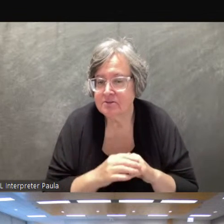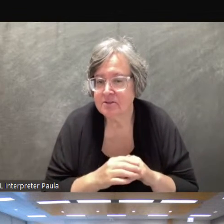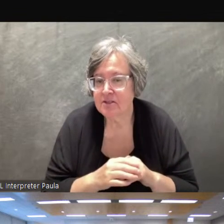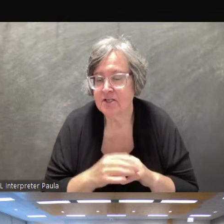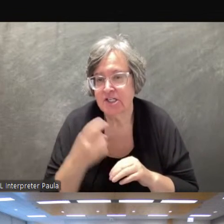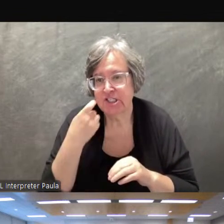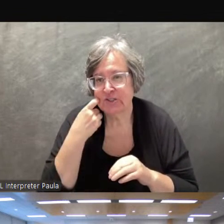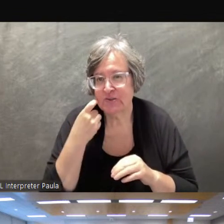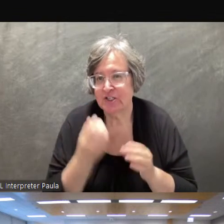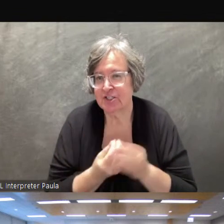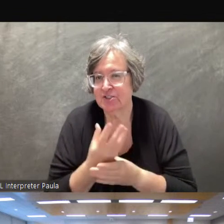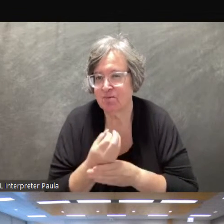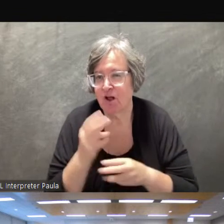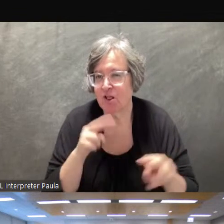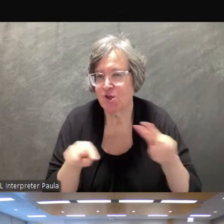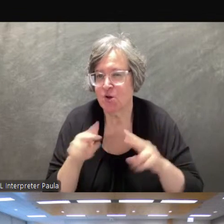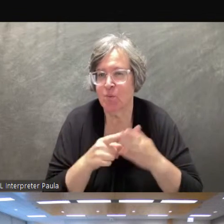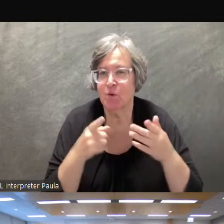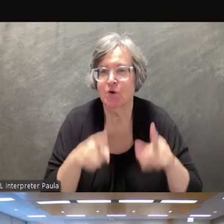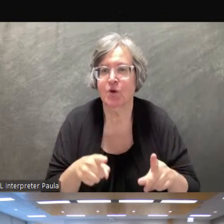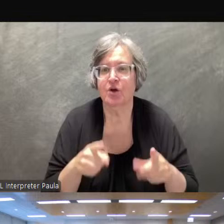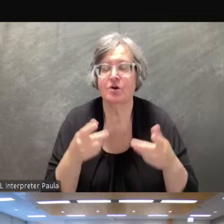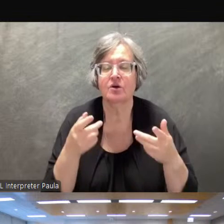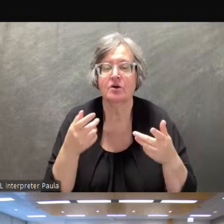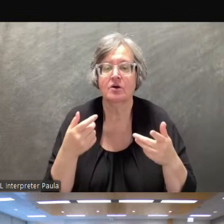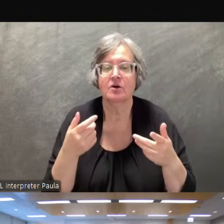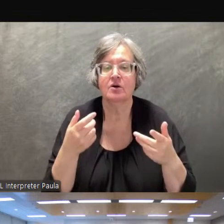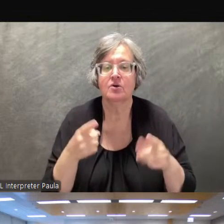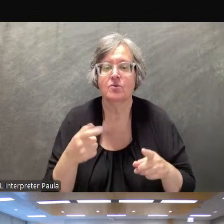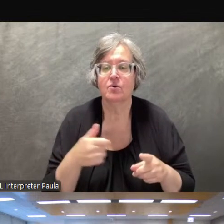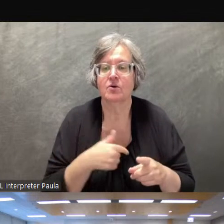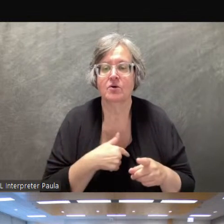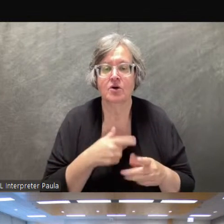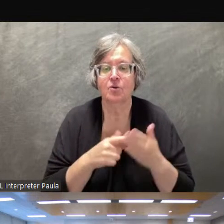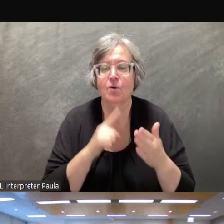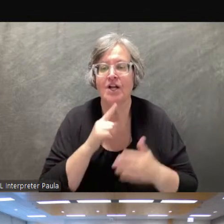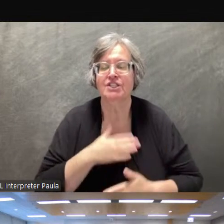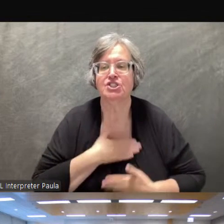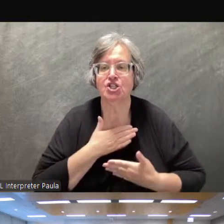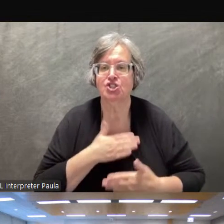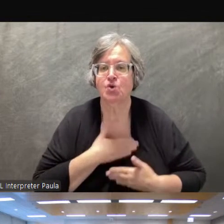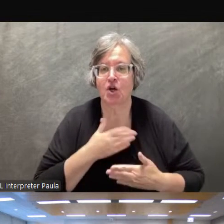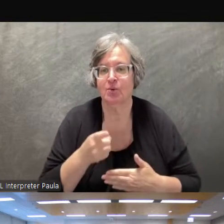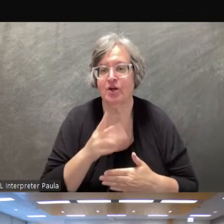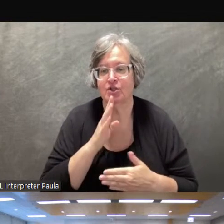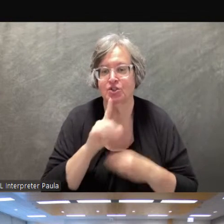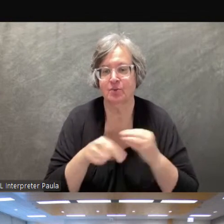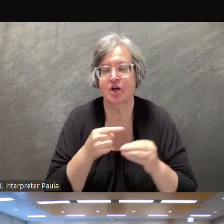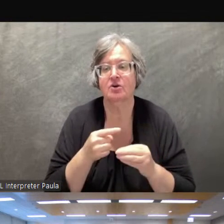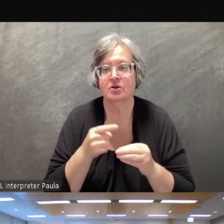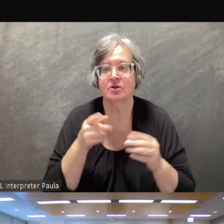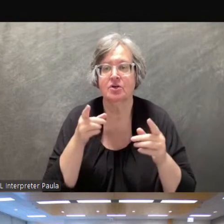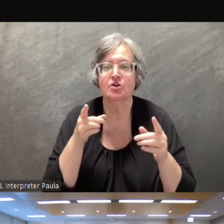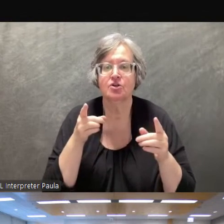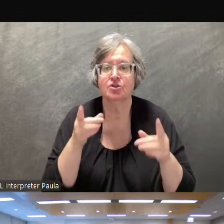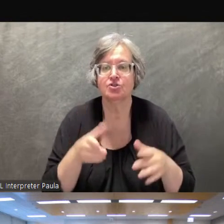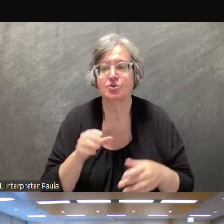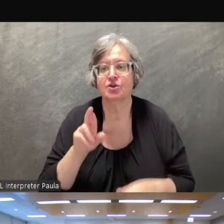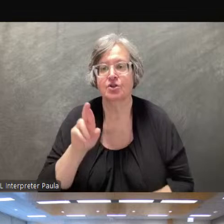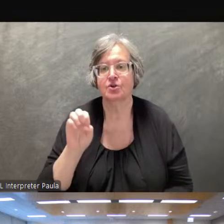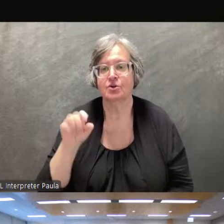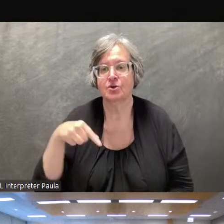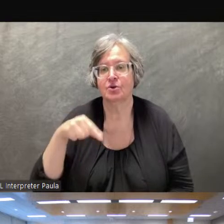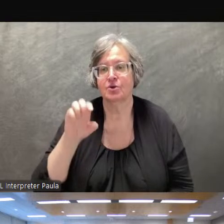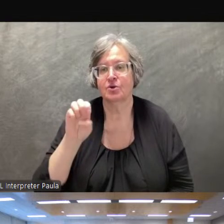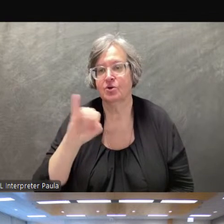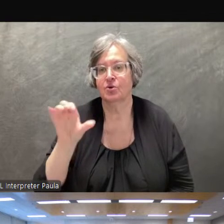this spring to look at what happens when you do adjust to transit. So what's that joy that you were talking about, Director Requejo. What does it